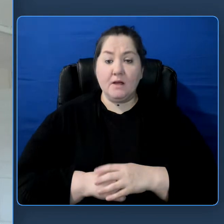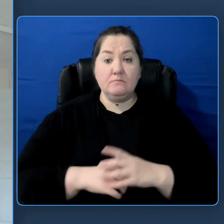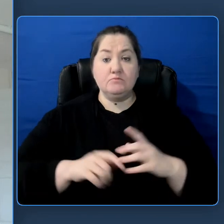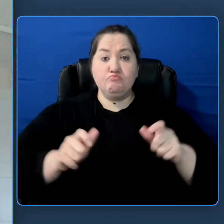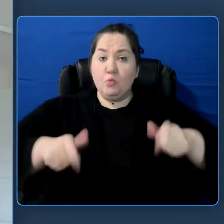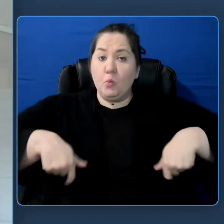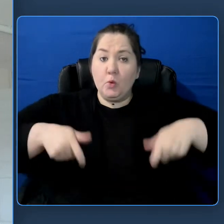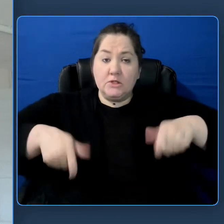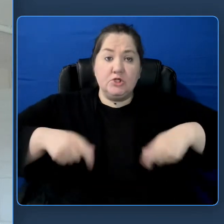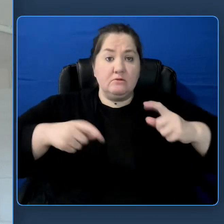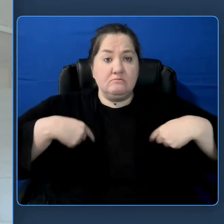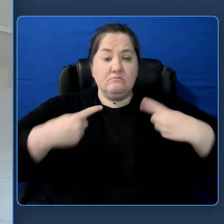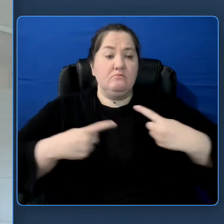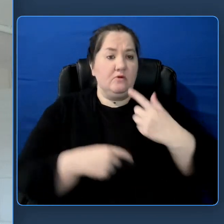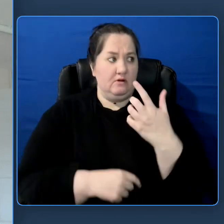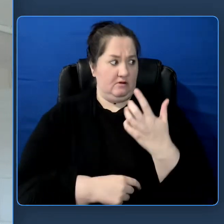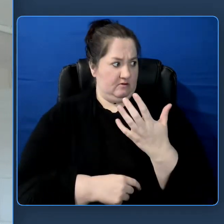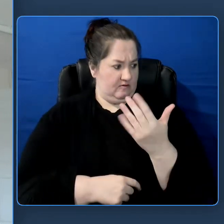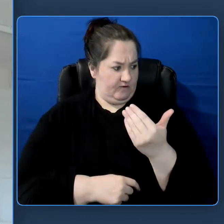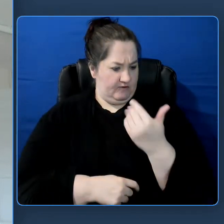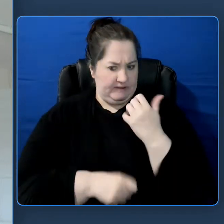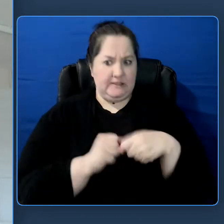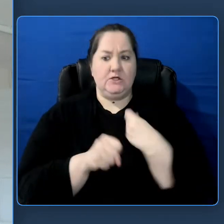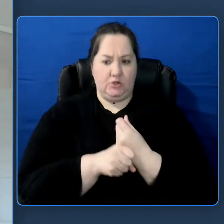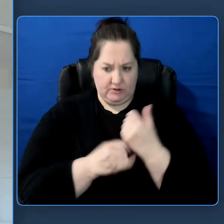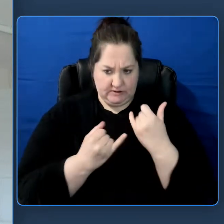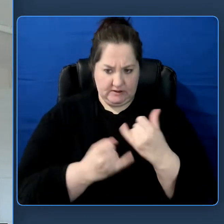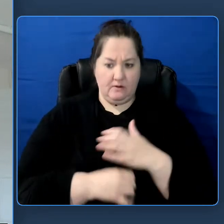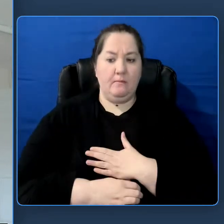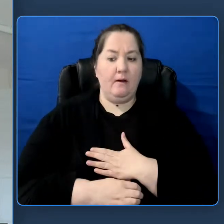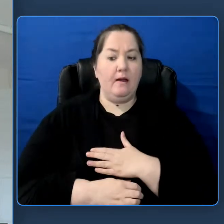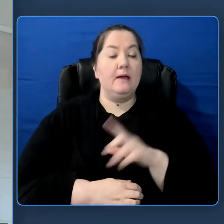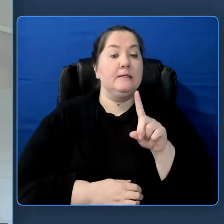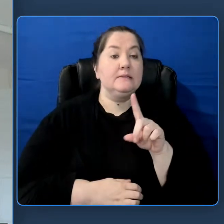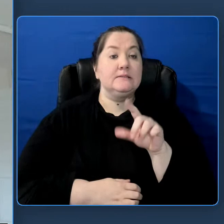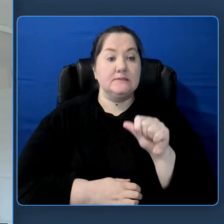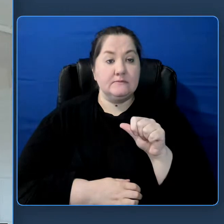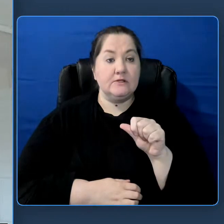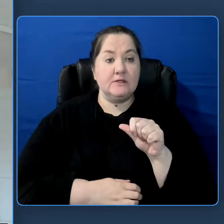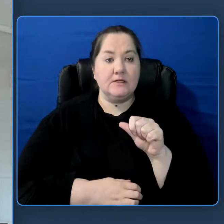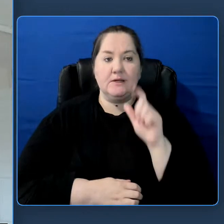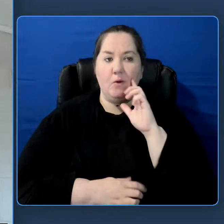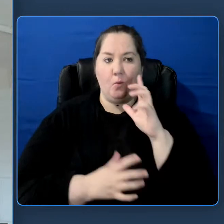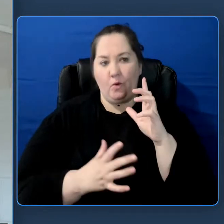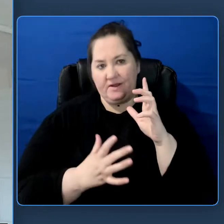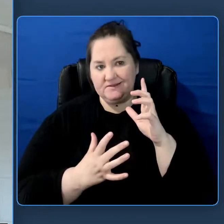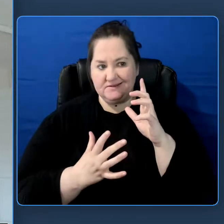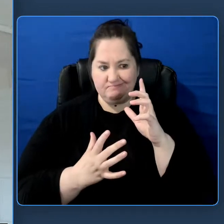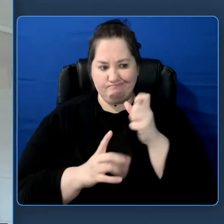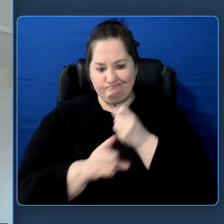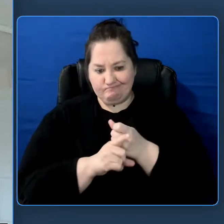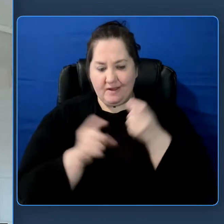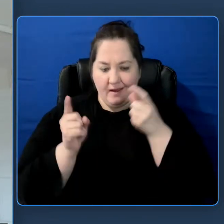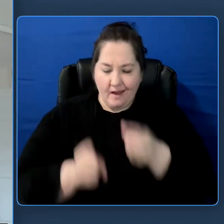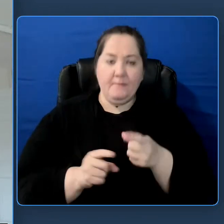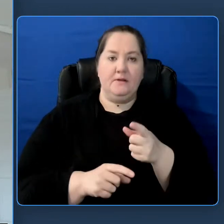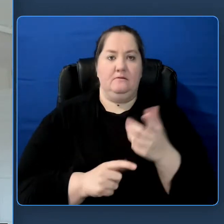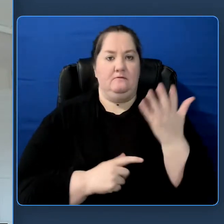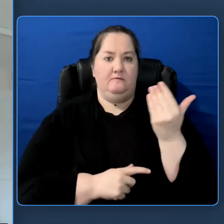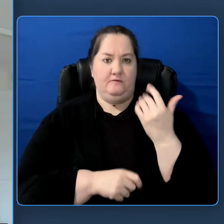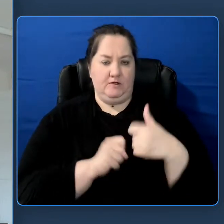wheelchair user for 15 years now. My disability was acquired 15 years ago,